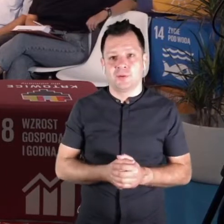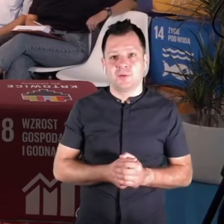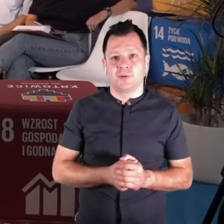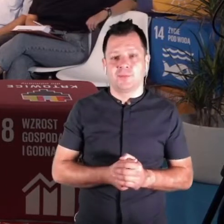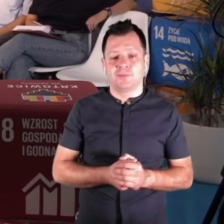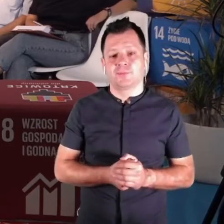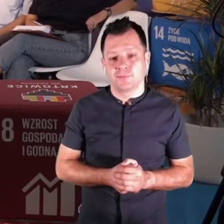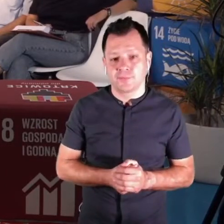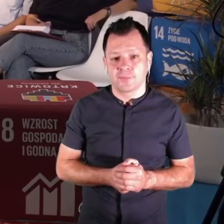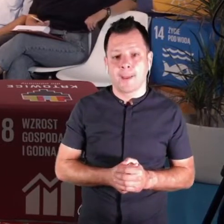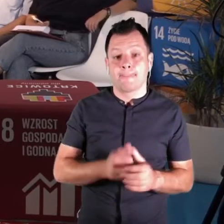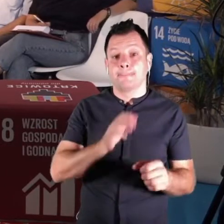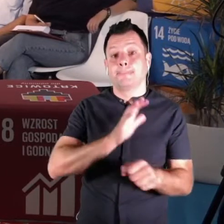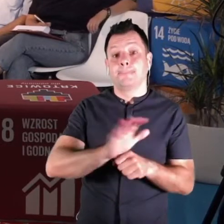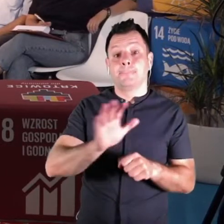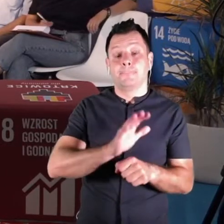and